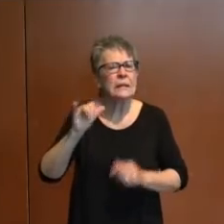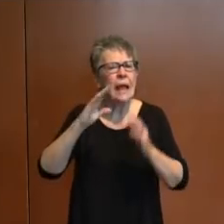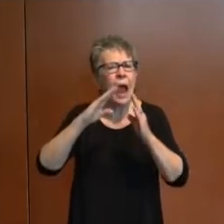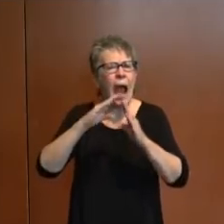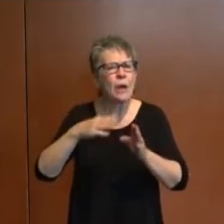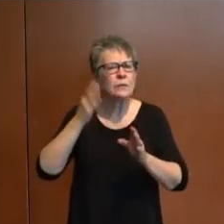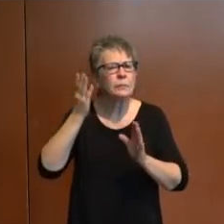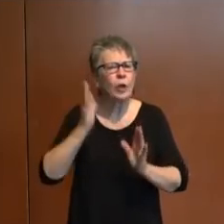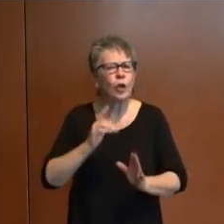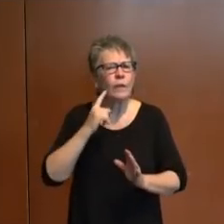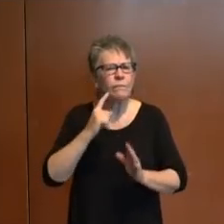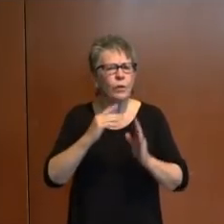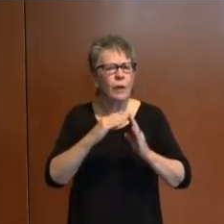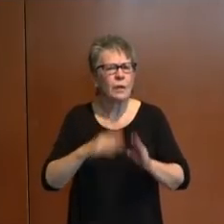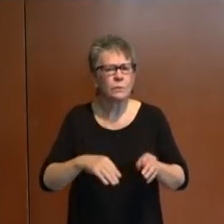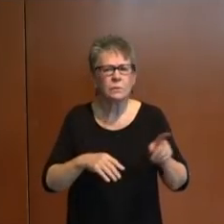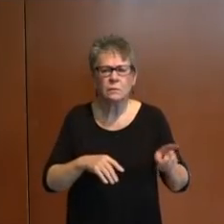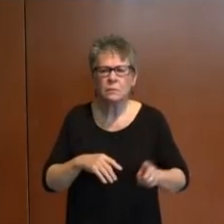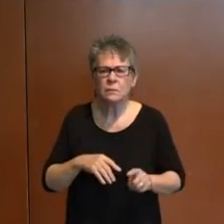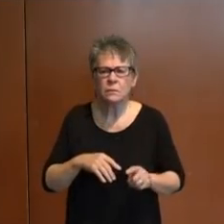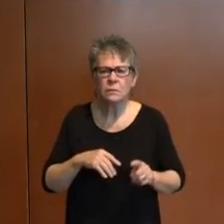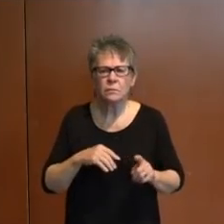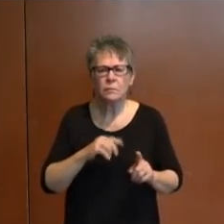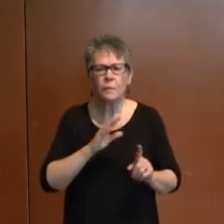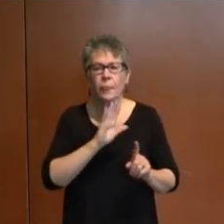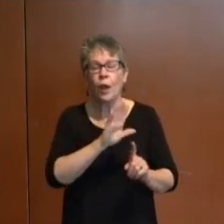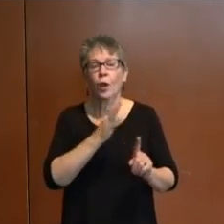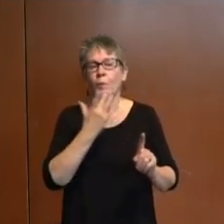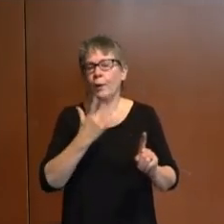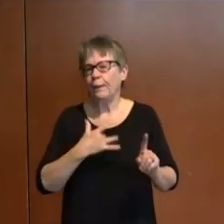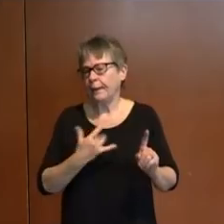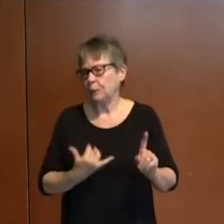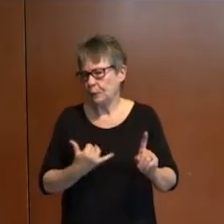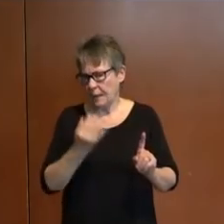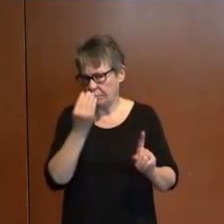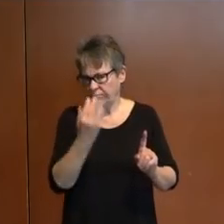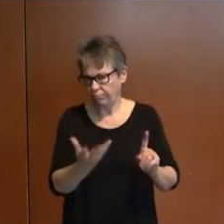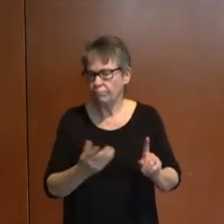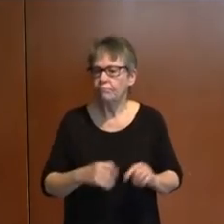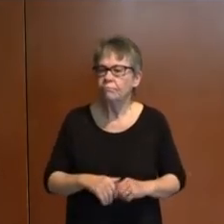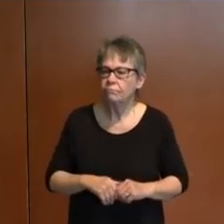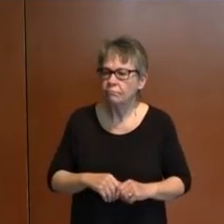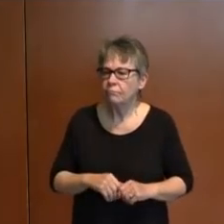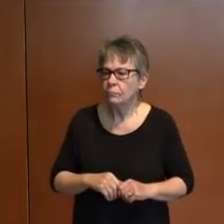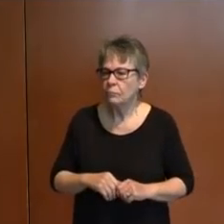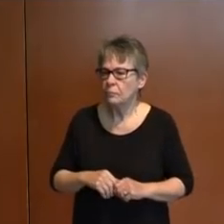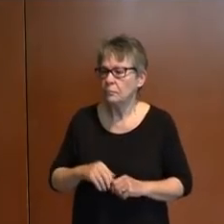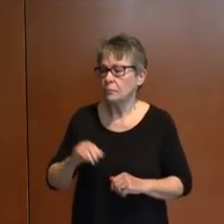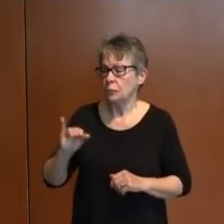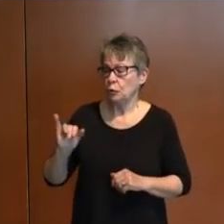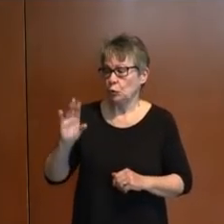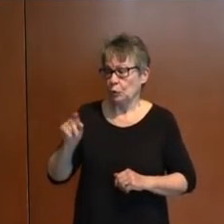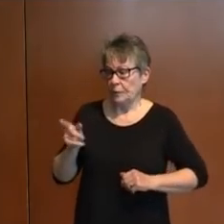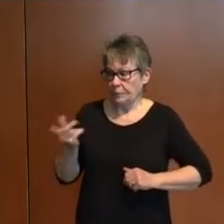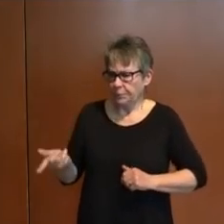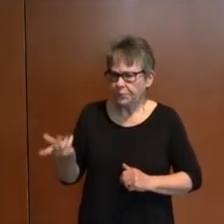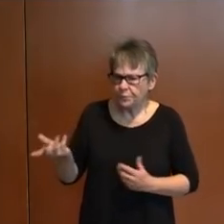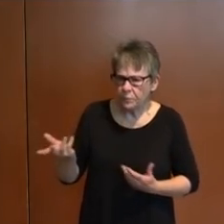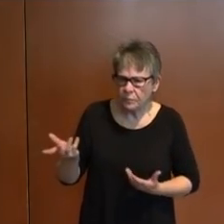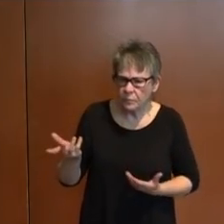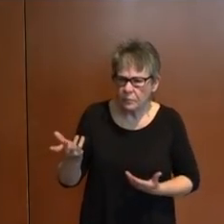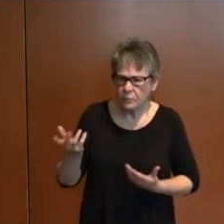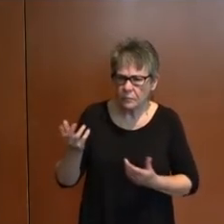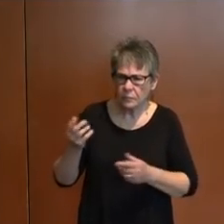As the data from this morning, of the 7 laboratories that are sending us their full COVID-19 results,